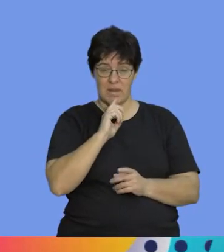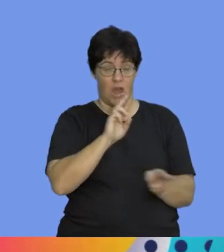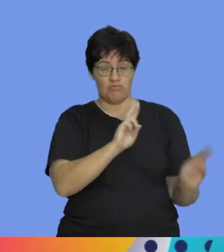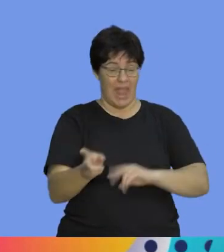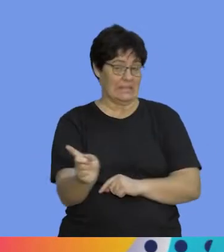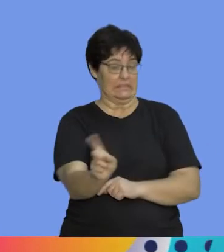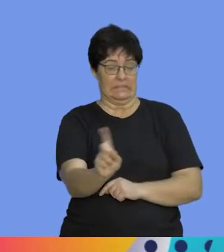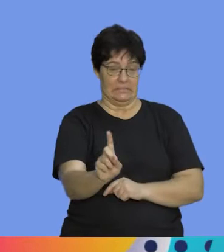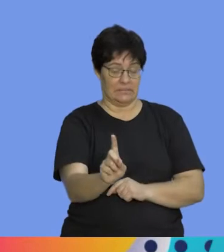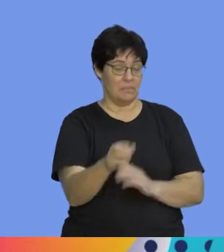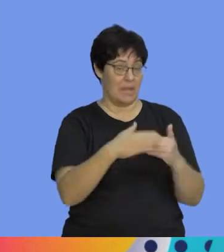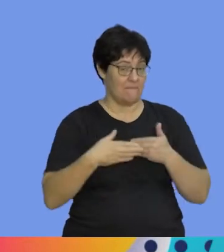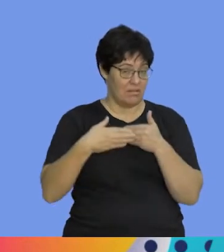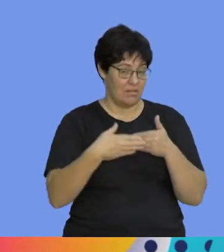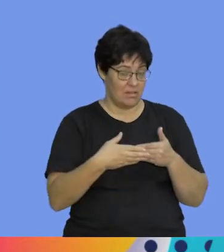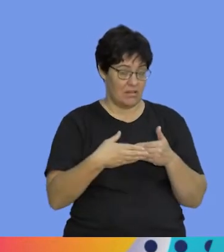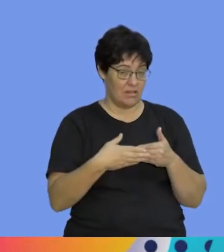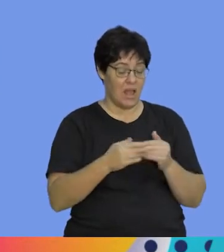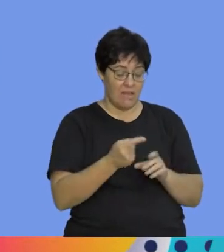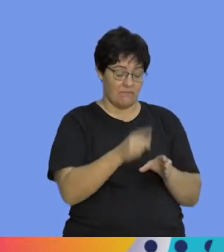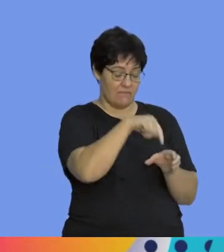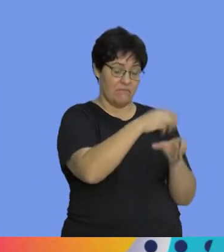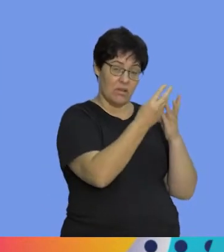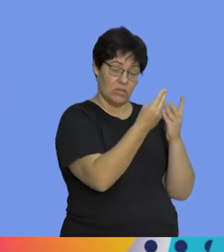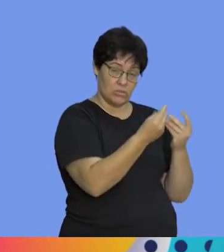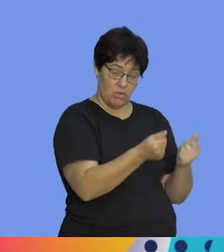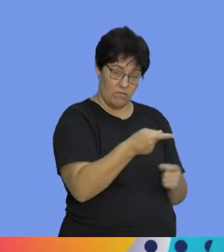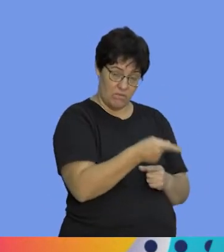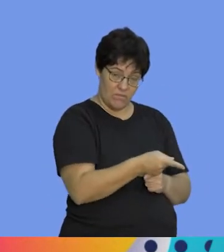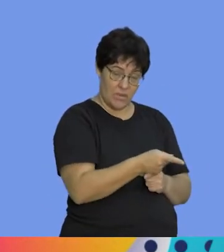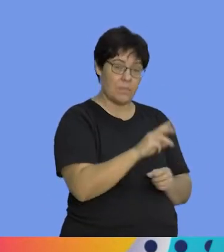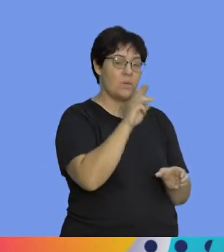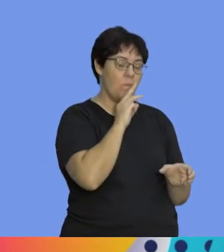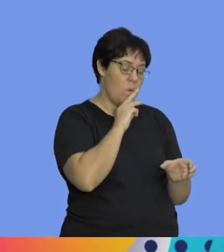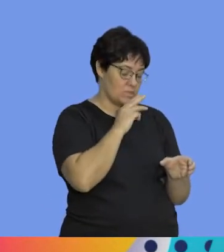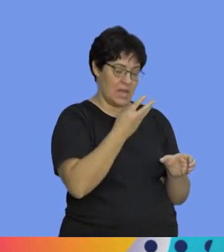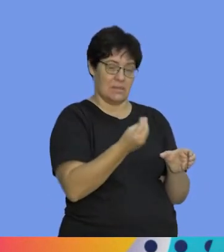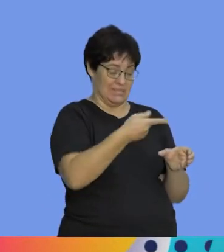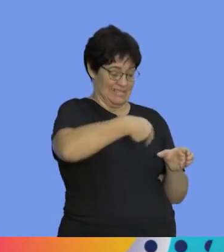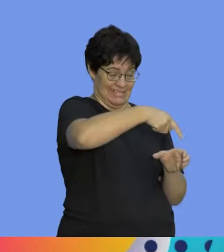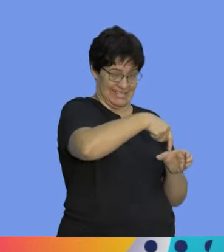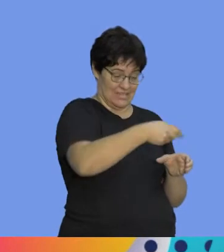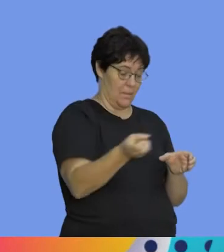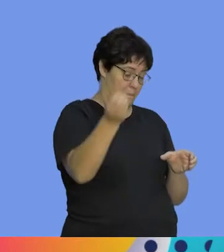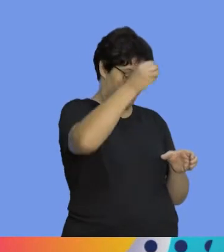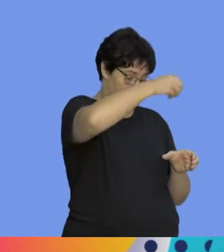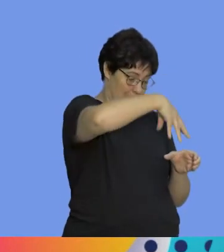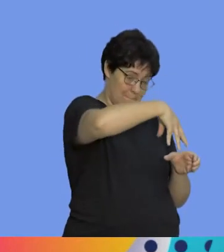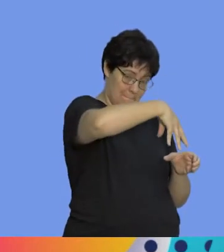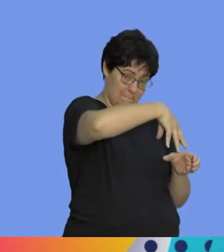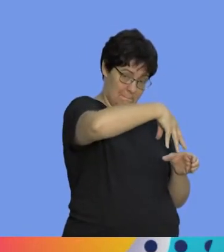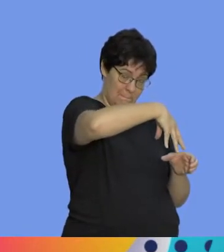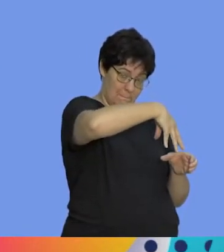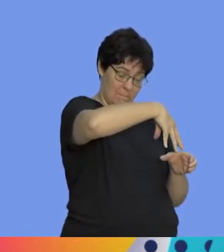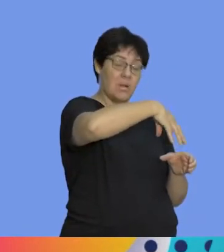need to be very careful. So when a substance dissolves in water, we are saying water is the substance in which this solute